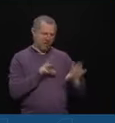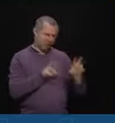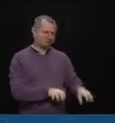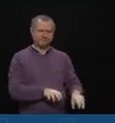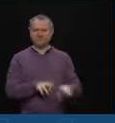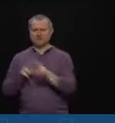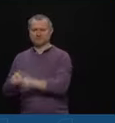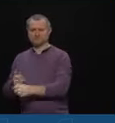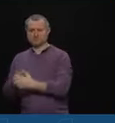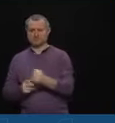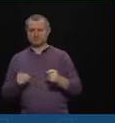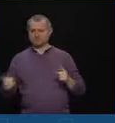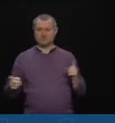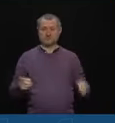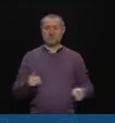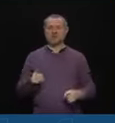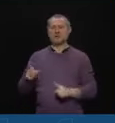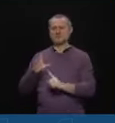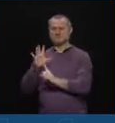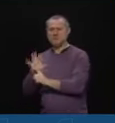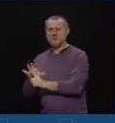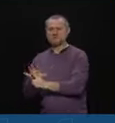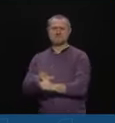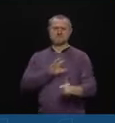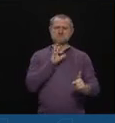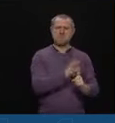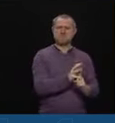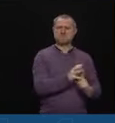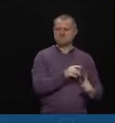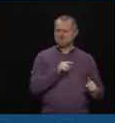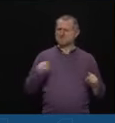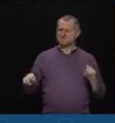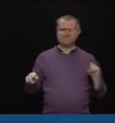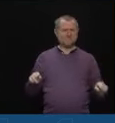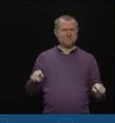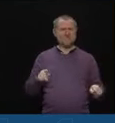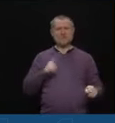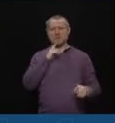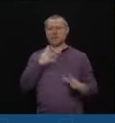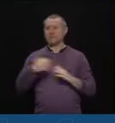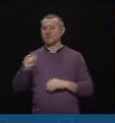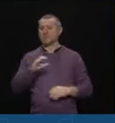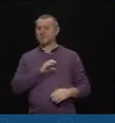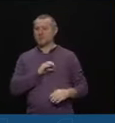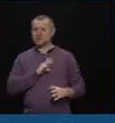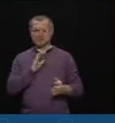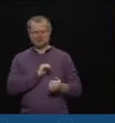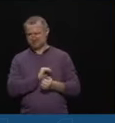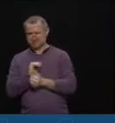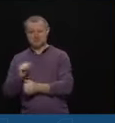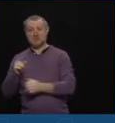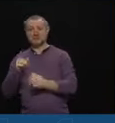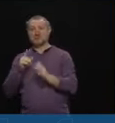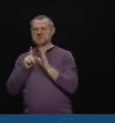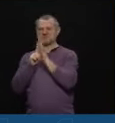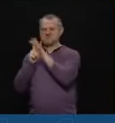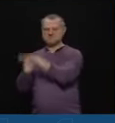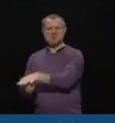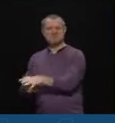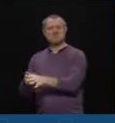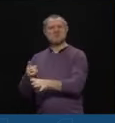surrounded by a mob. The mob takes them out of police custody and takes them out and lynches them.